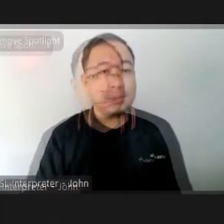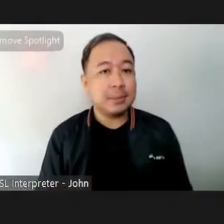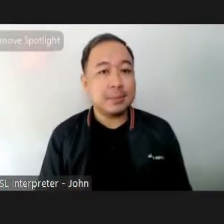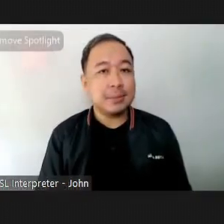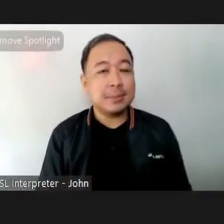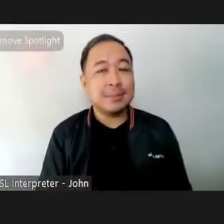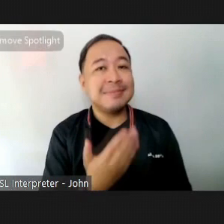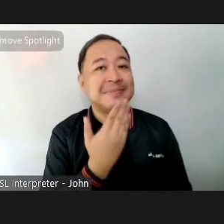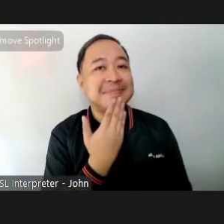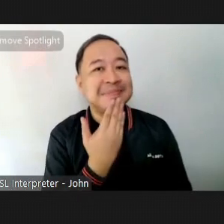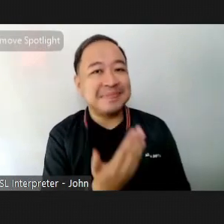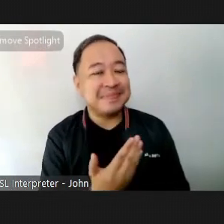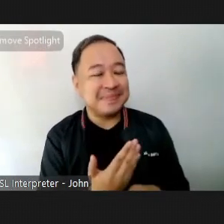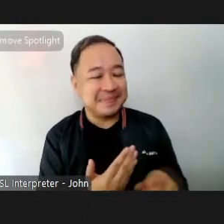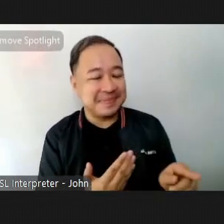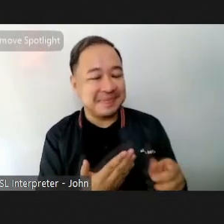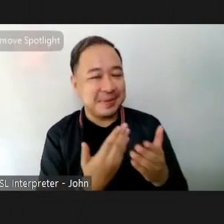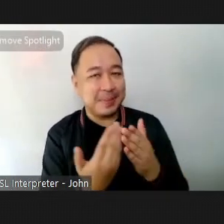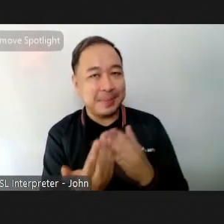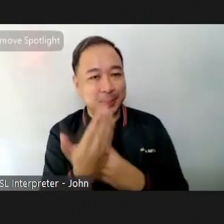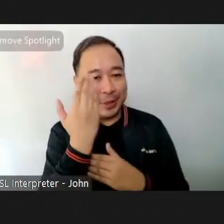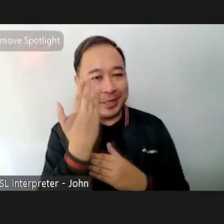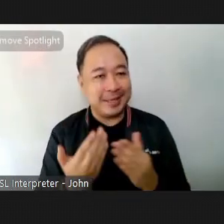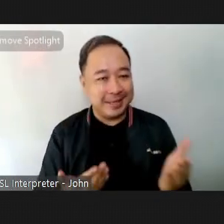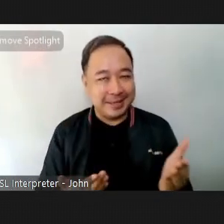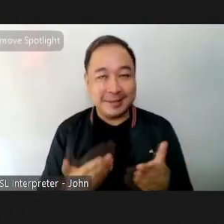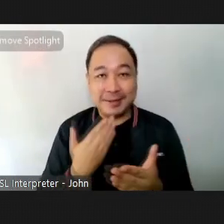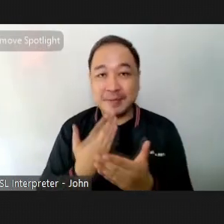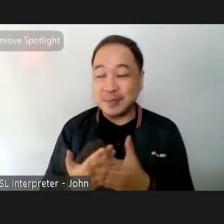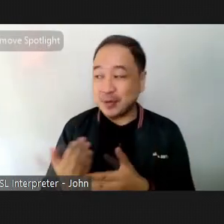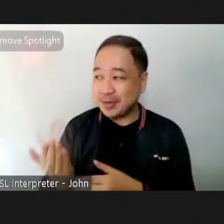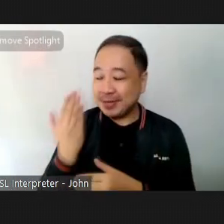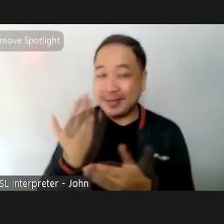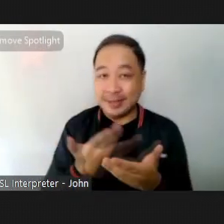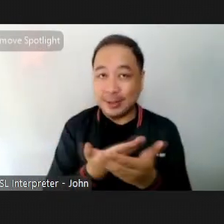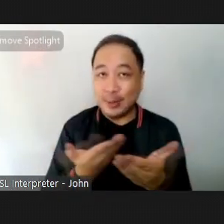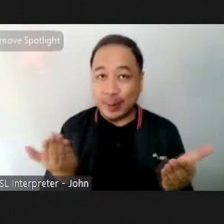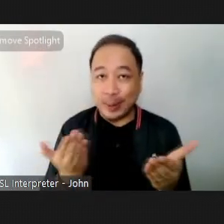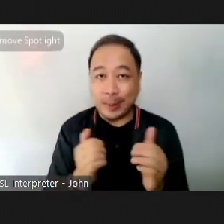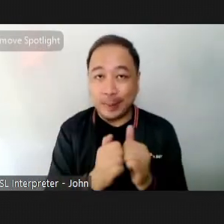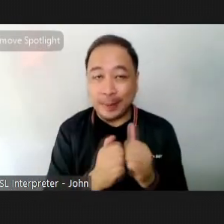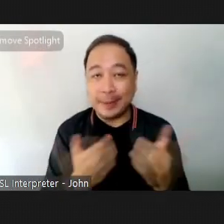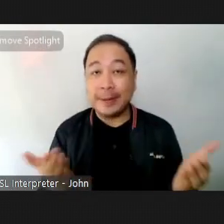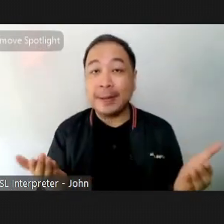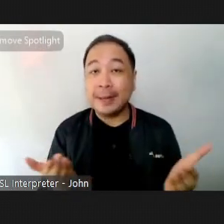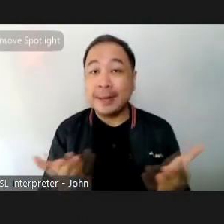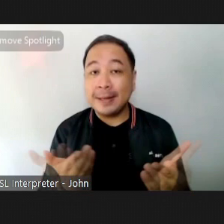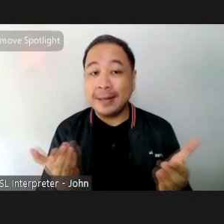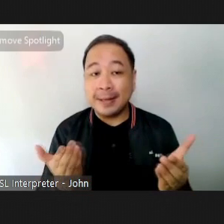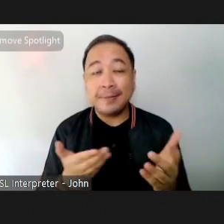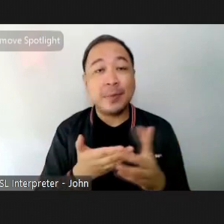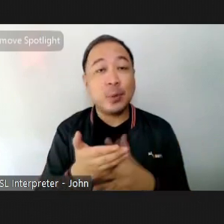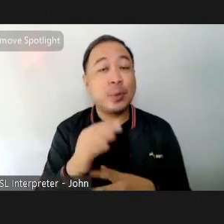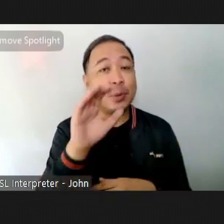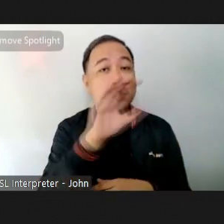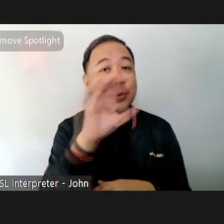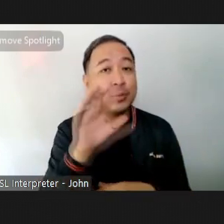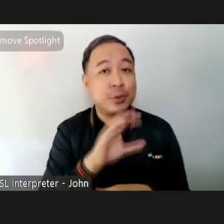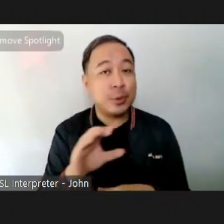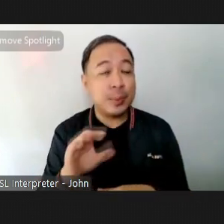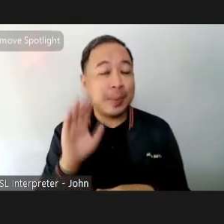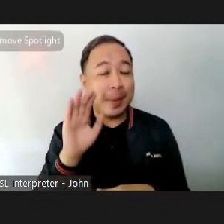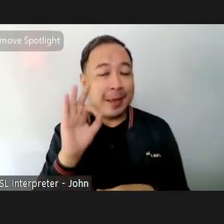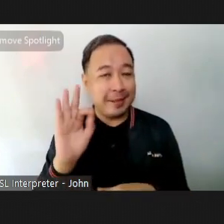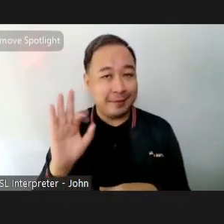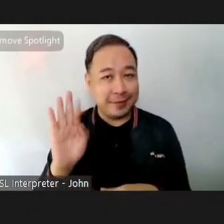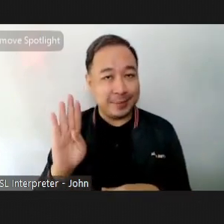Thank you, Kuya Neo. Good morning, Ate Glay, and good morning po sa lahat ng kasama natin ngayon through Zoom and Facebook Live.